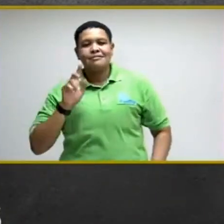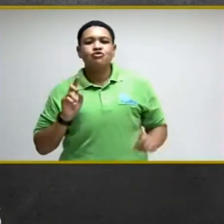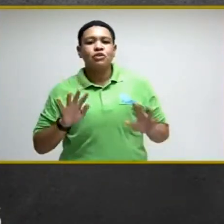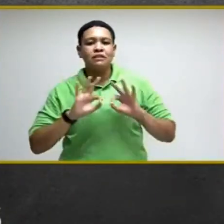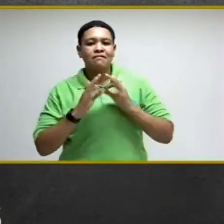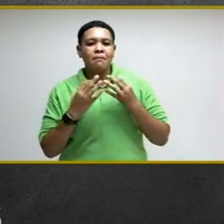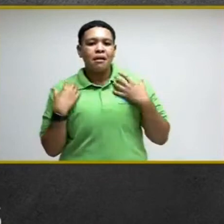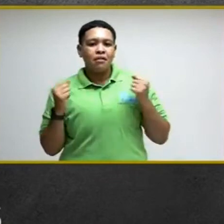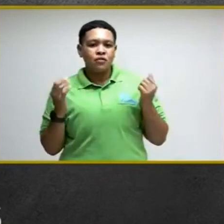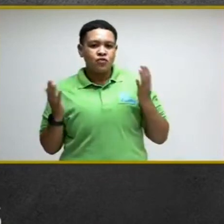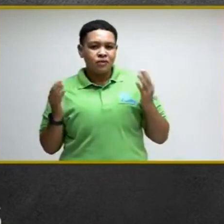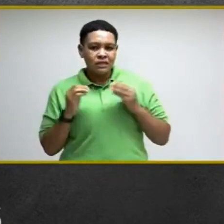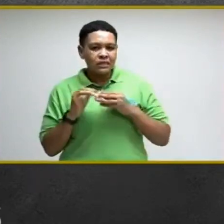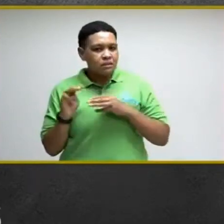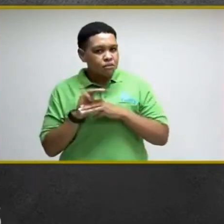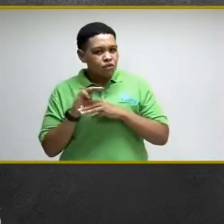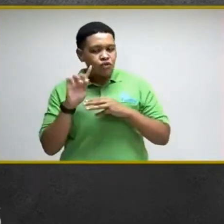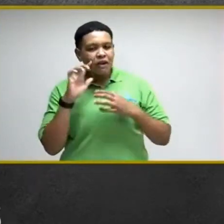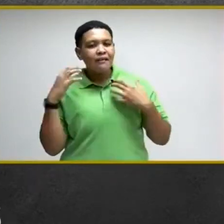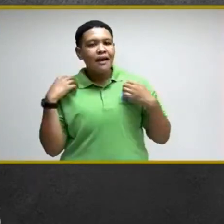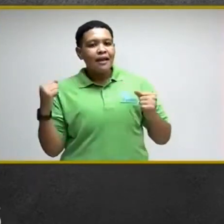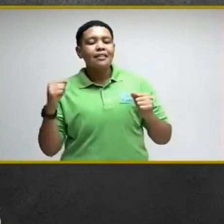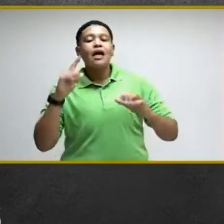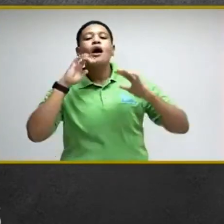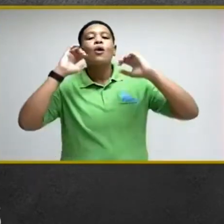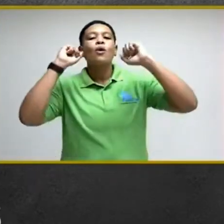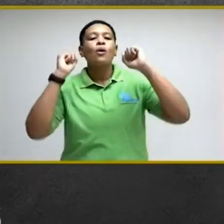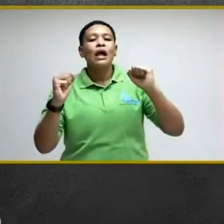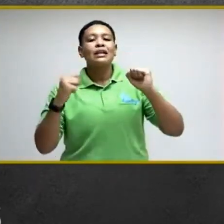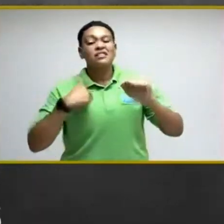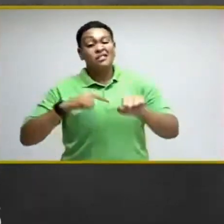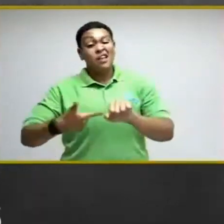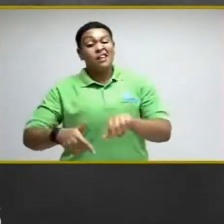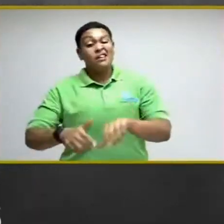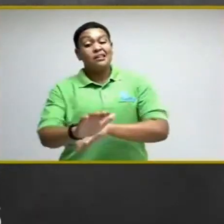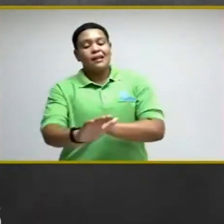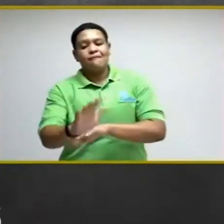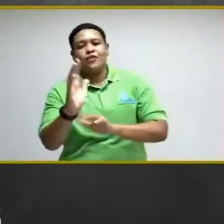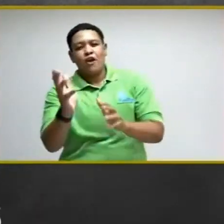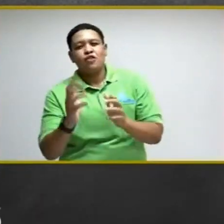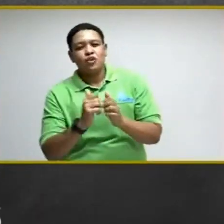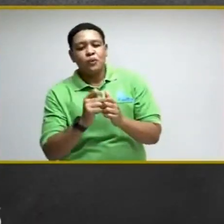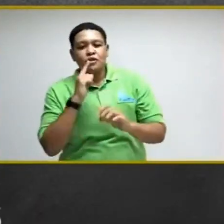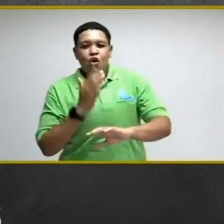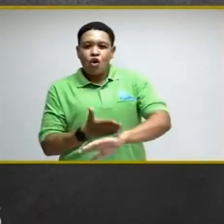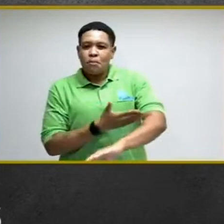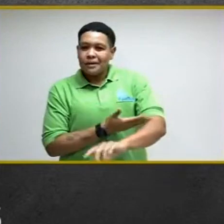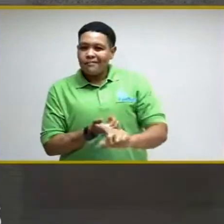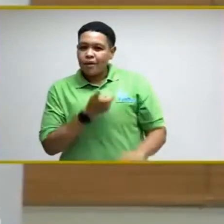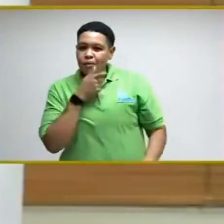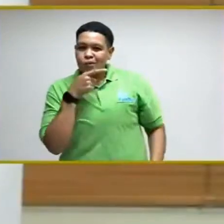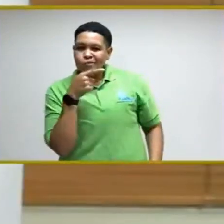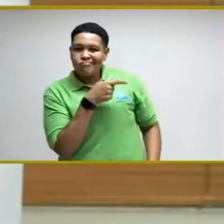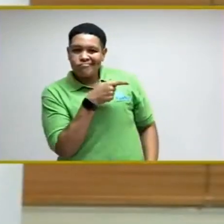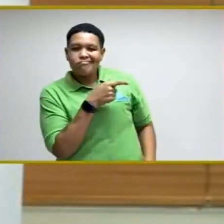Ministry of Health and Wellness. We'll begin this evening's conversation with the update from the Minister.